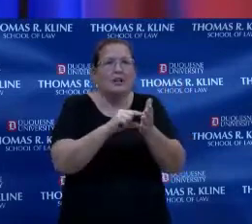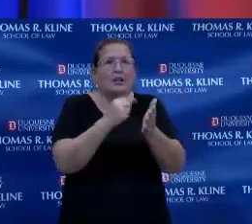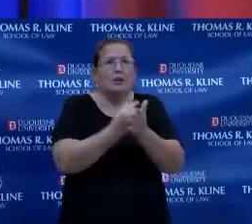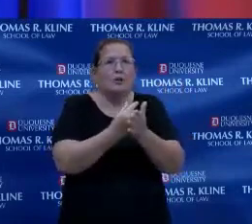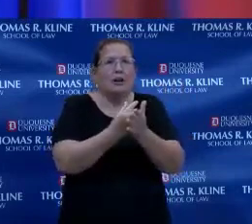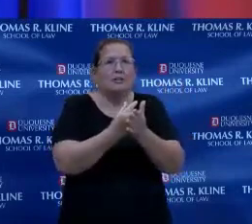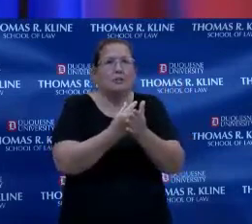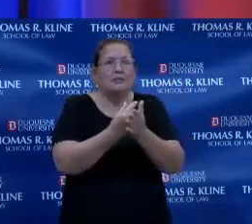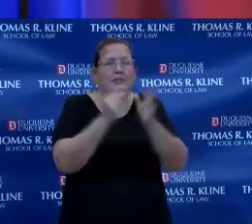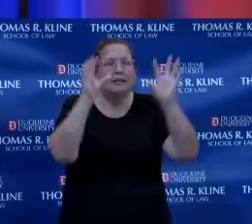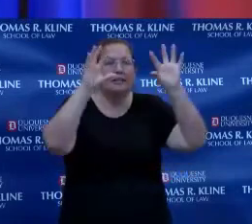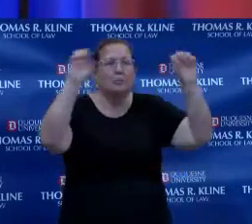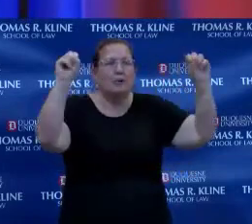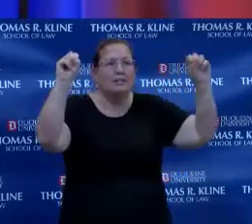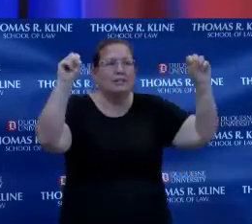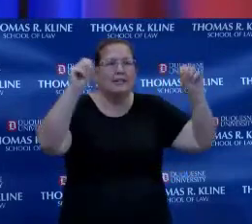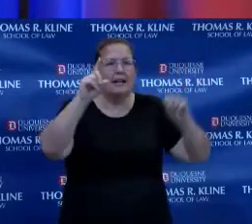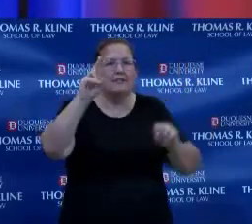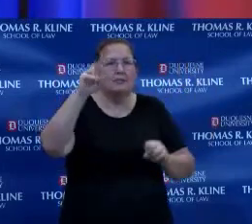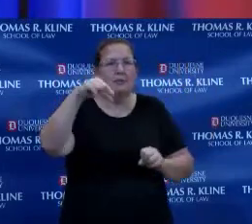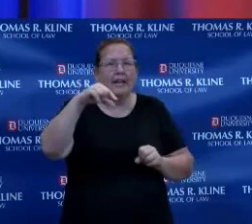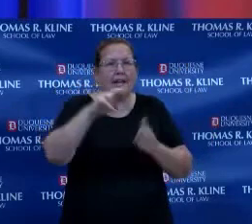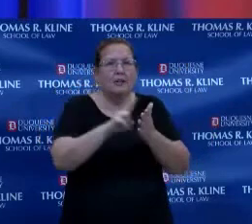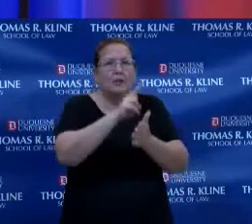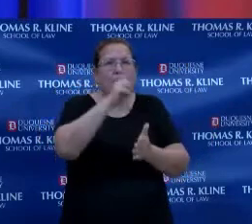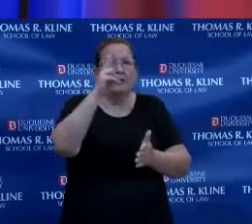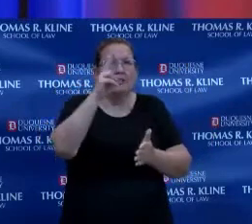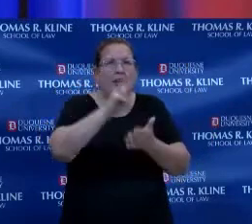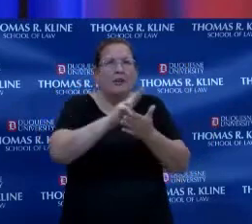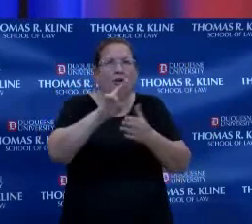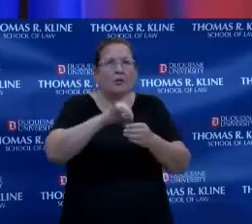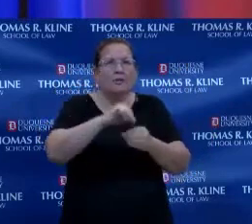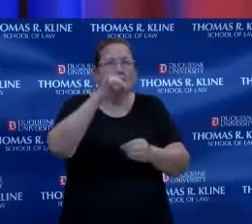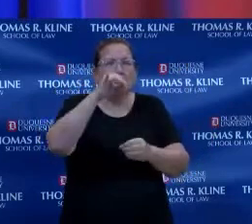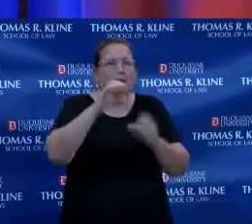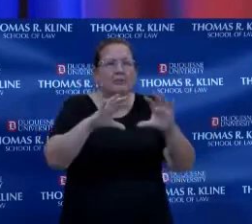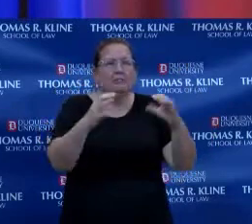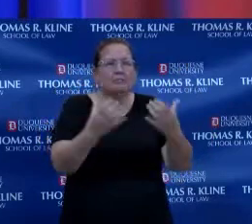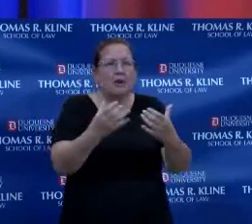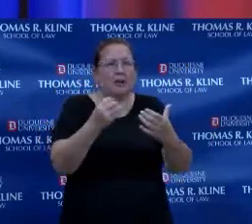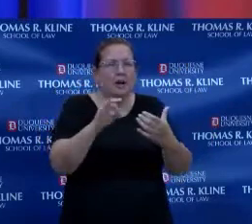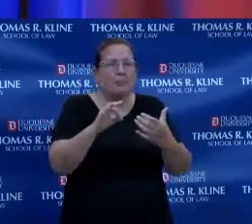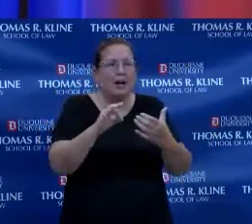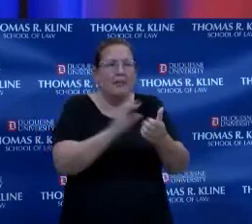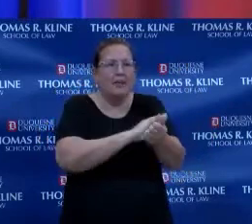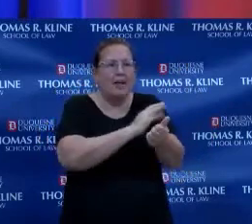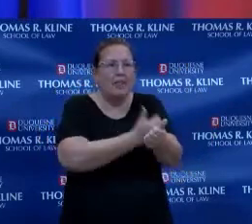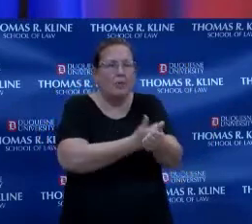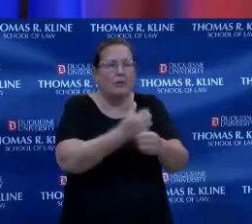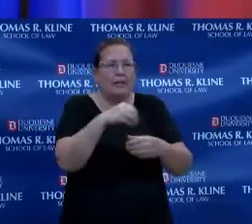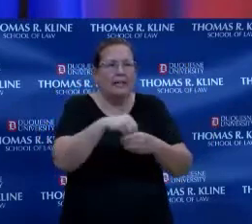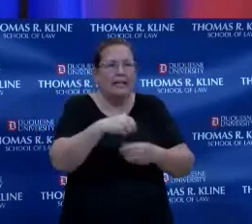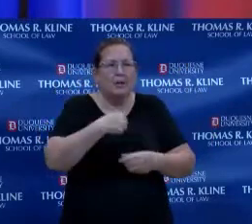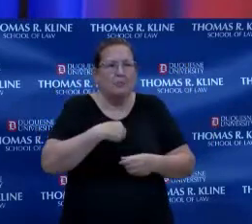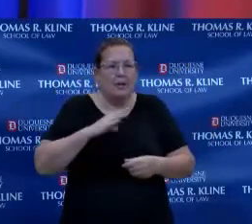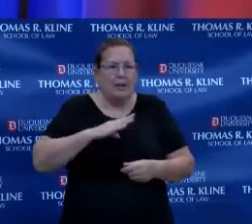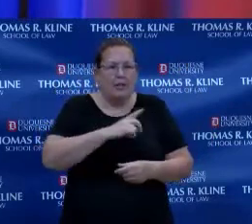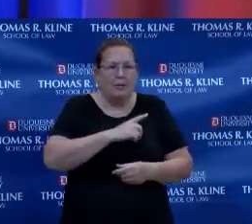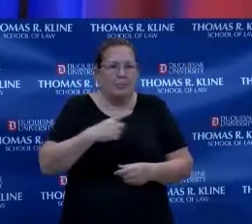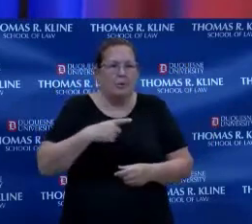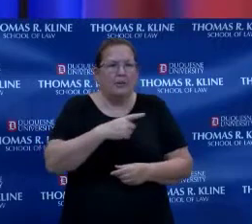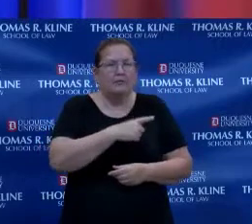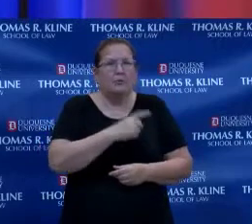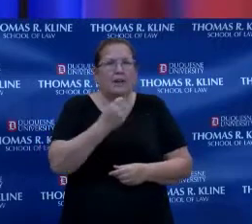as president of Duquesne University of the Holy Spirit and by the authority vested in me by the Board of Directors of